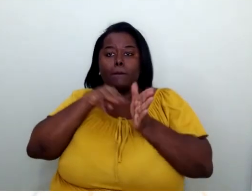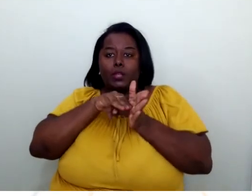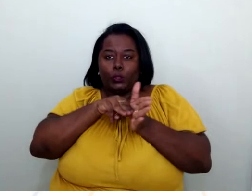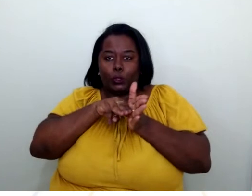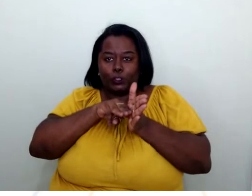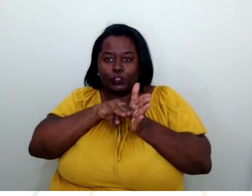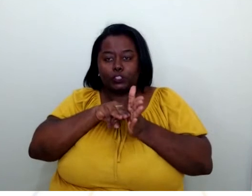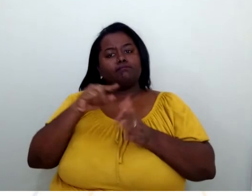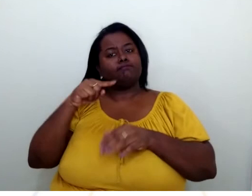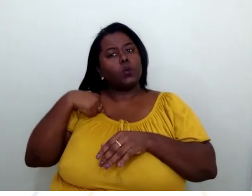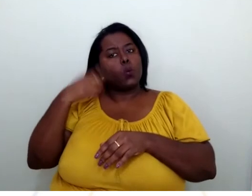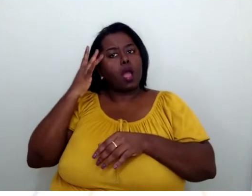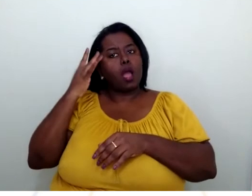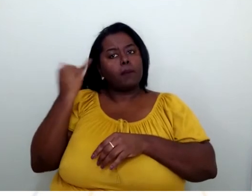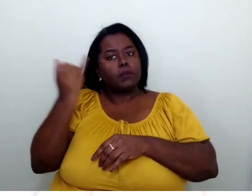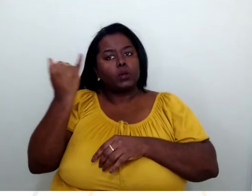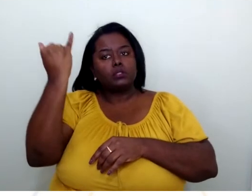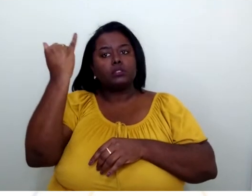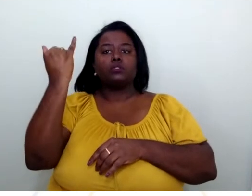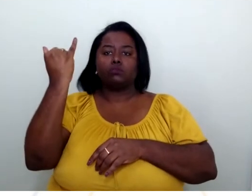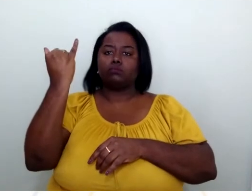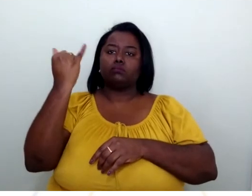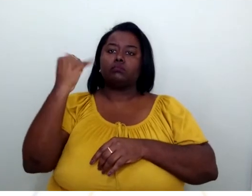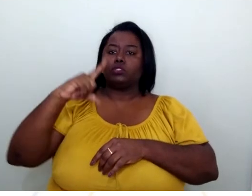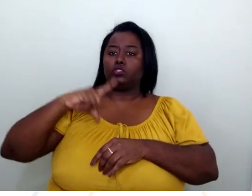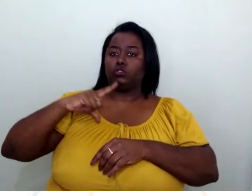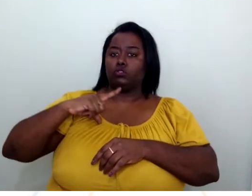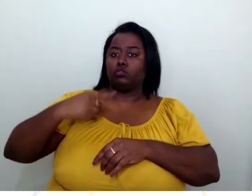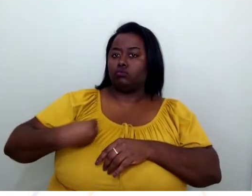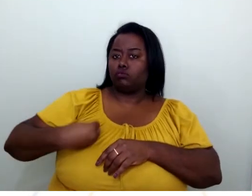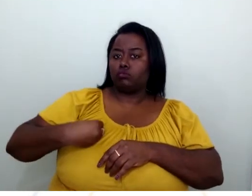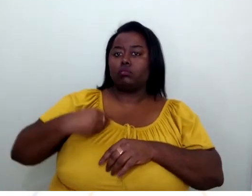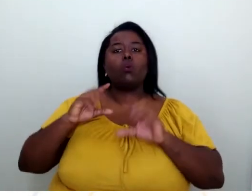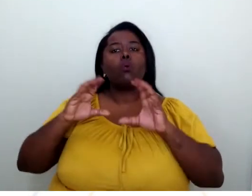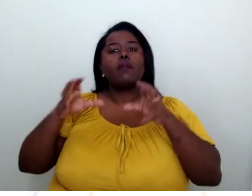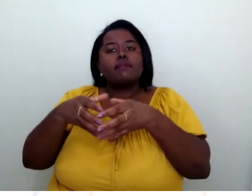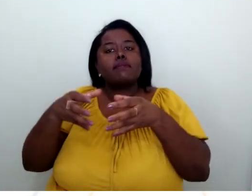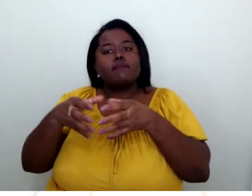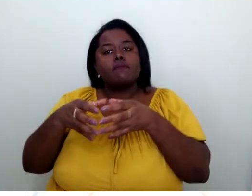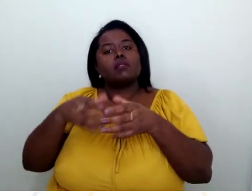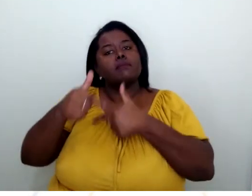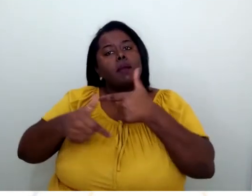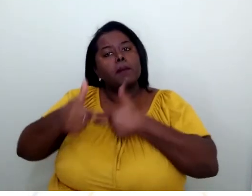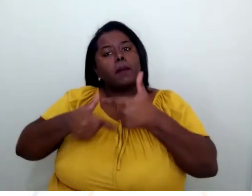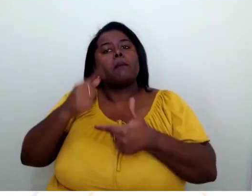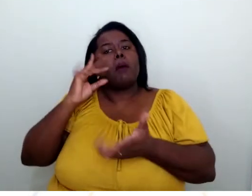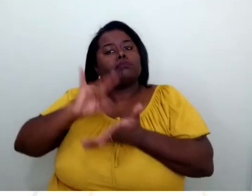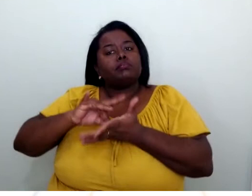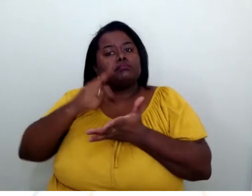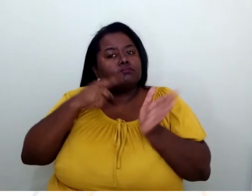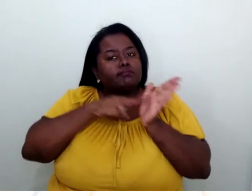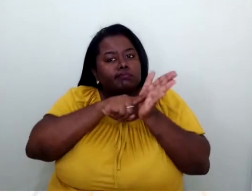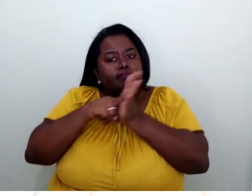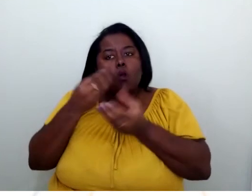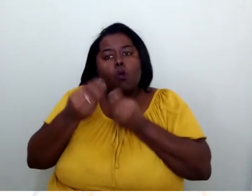questions around how I self-regulate. I'm aware, I monitor my own